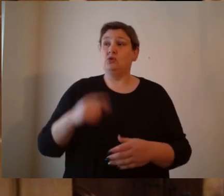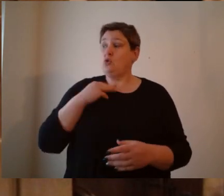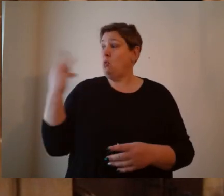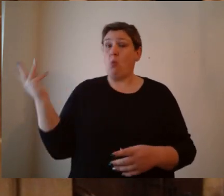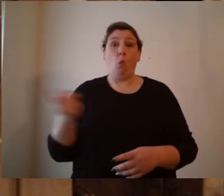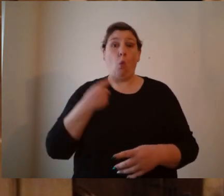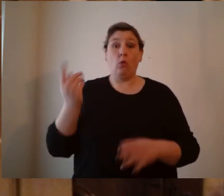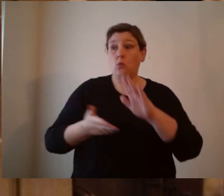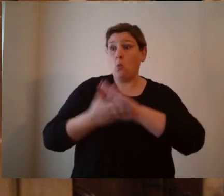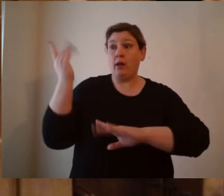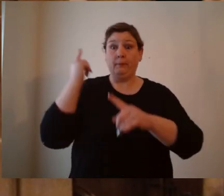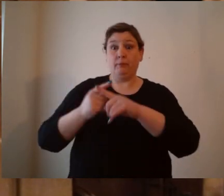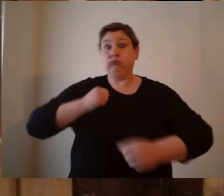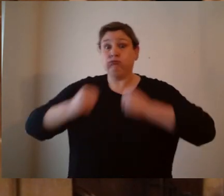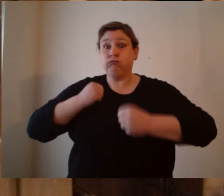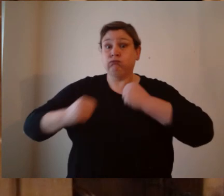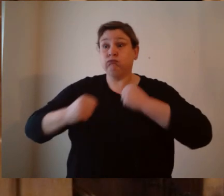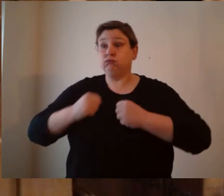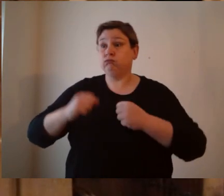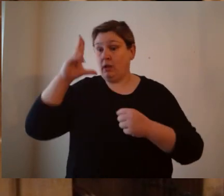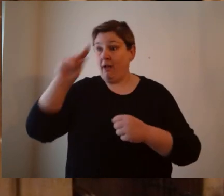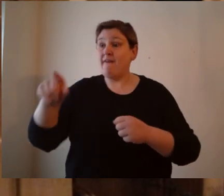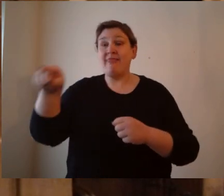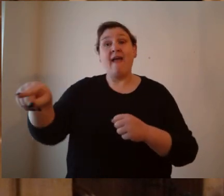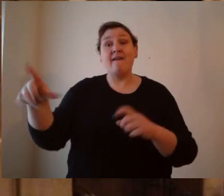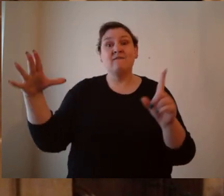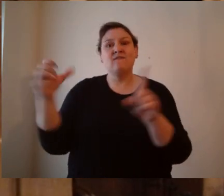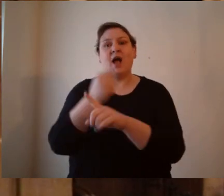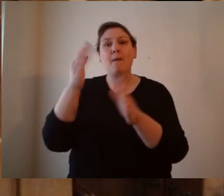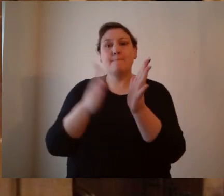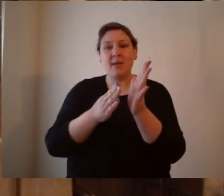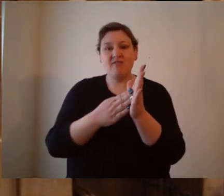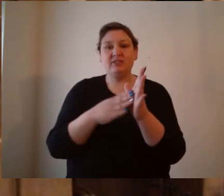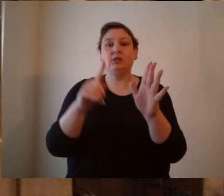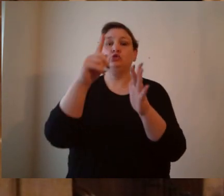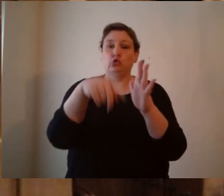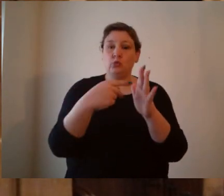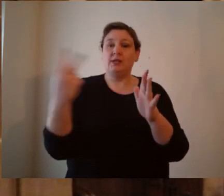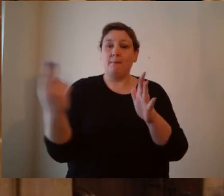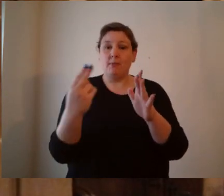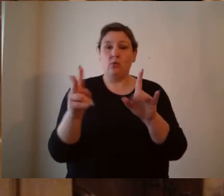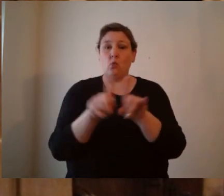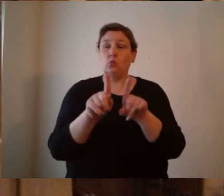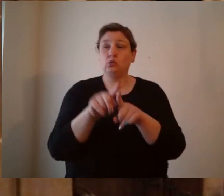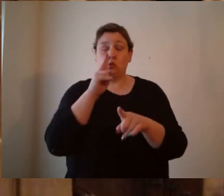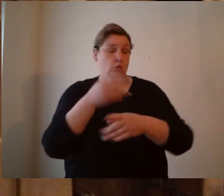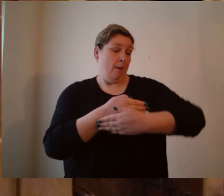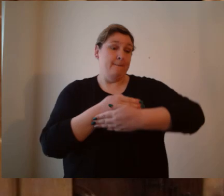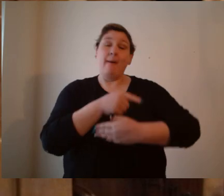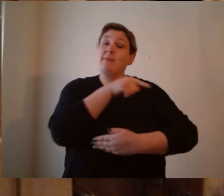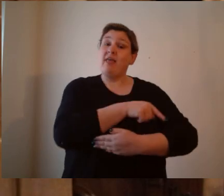So they went with haste, and they found Mary and Joseph and